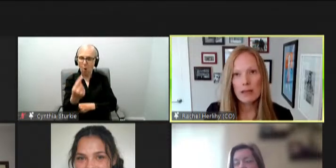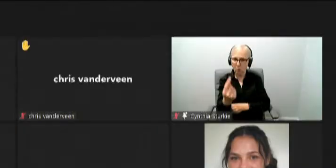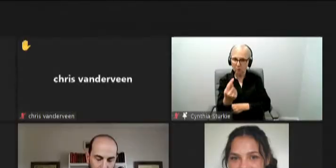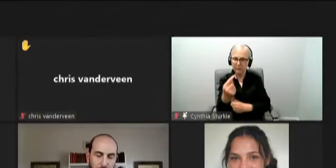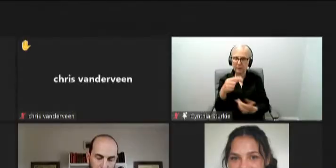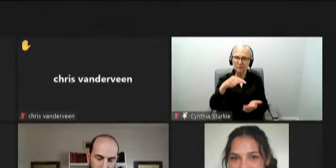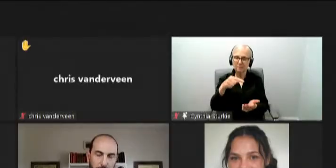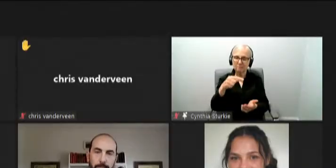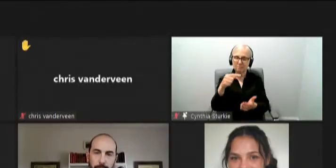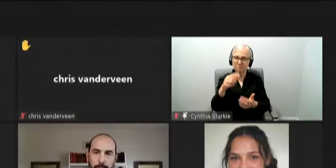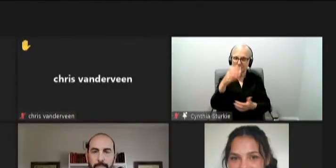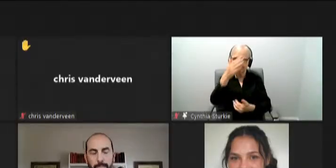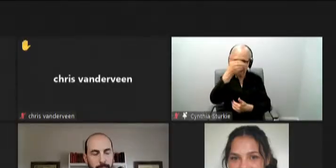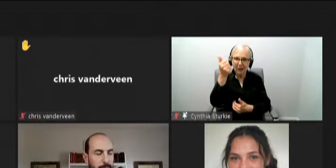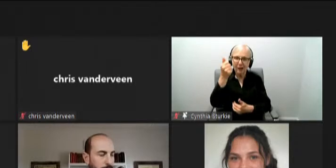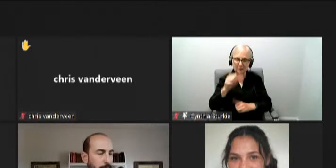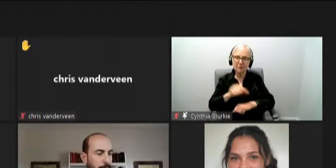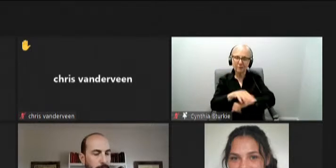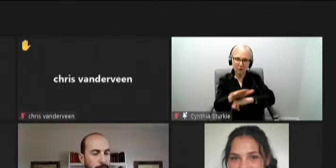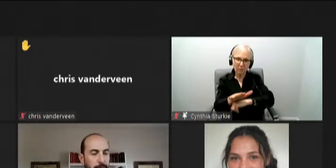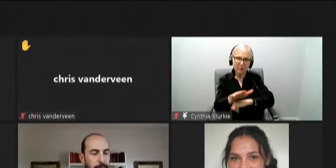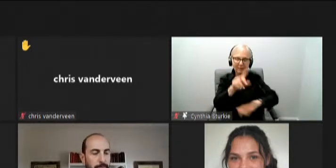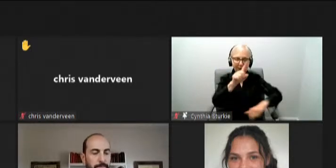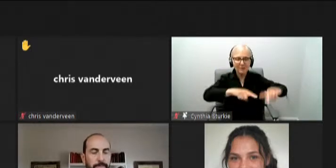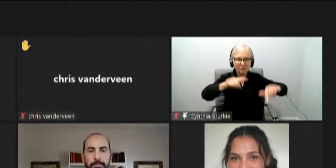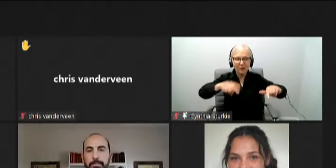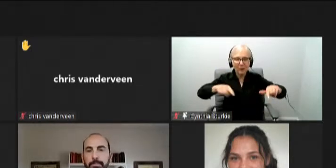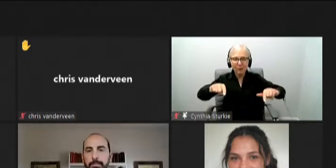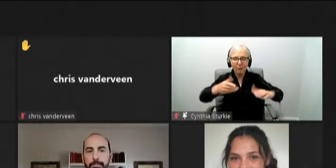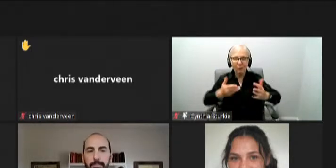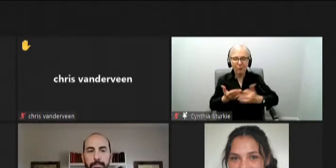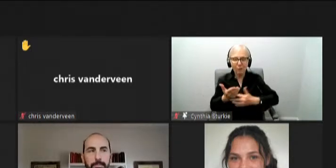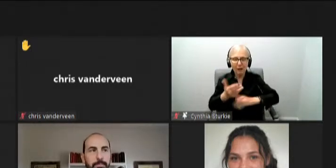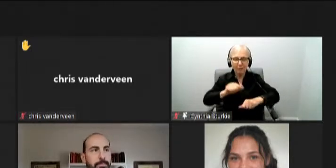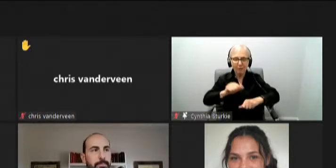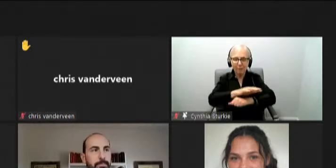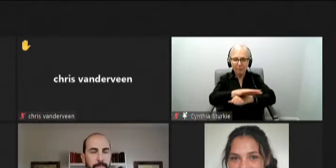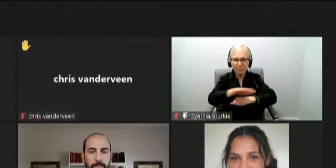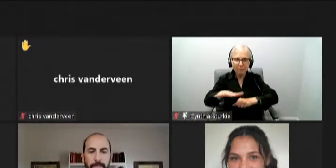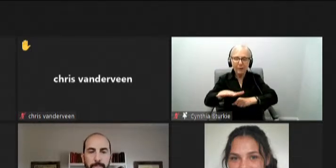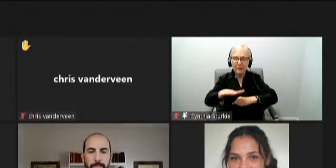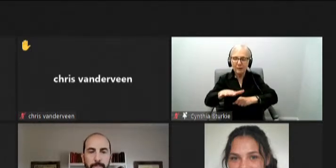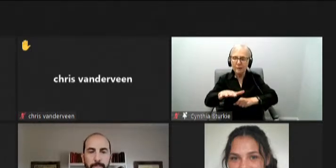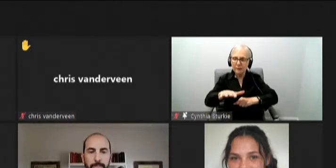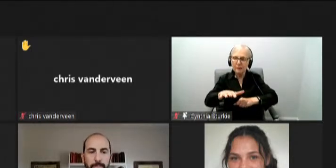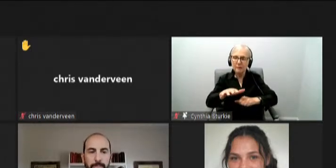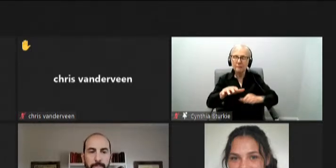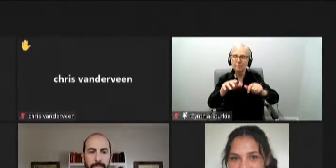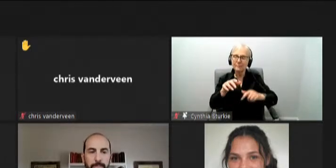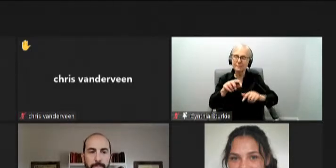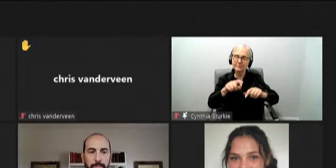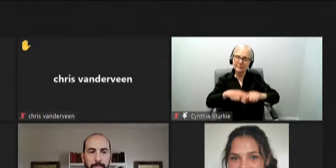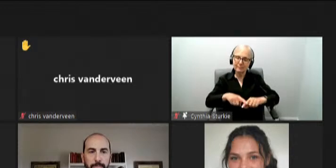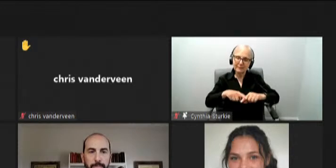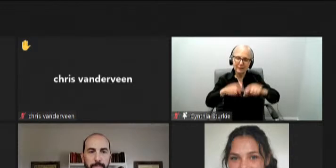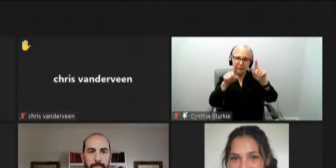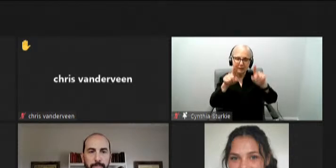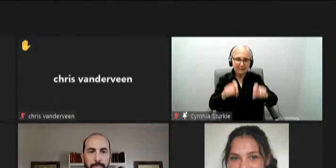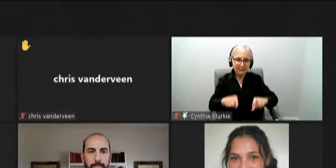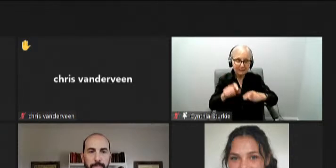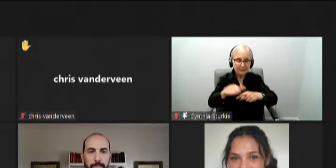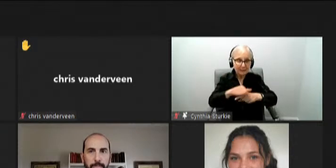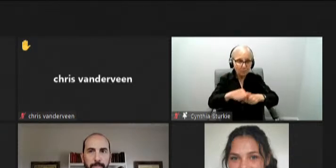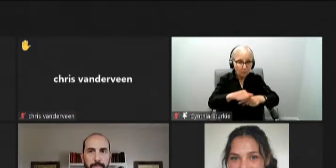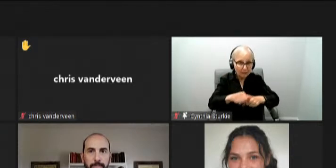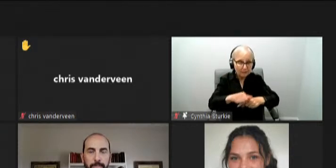been, variable throughout the pandemic. We know that one of the things that influences that is going to be testing practices at hospitals. And